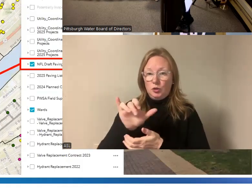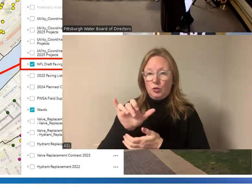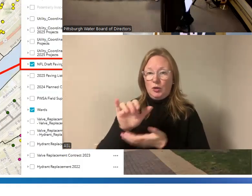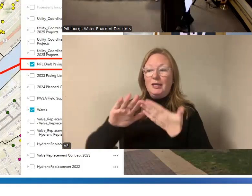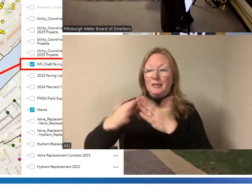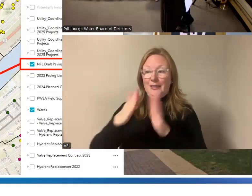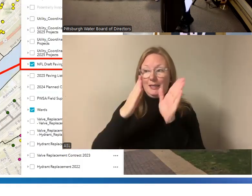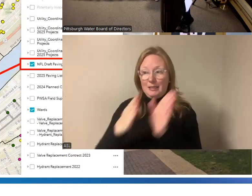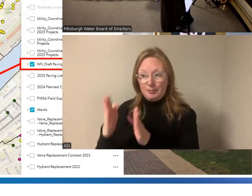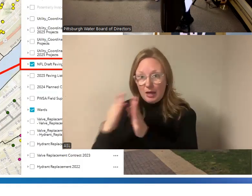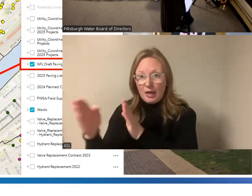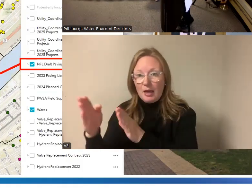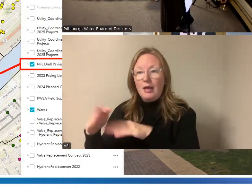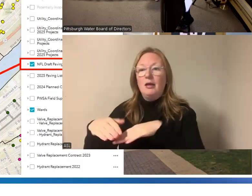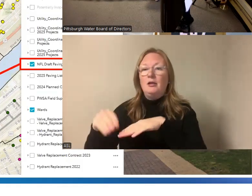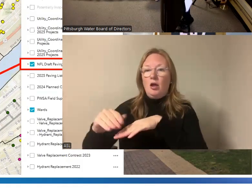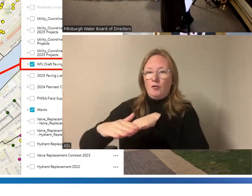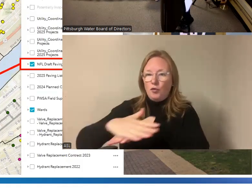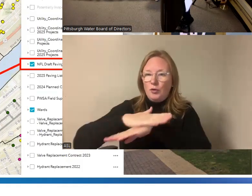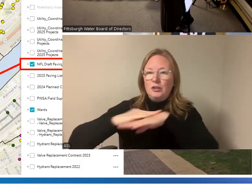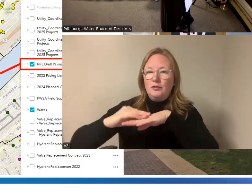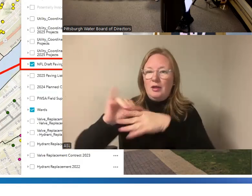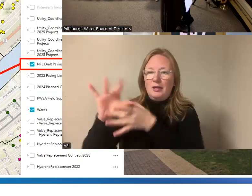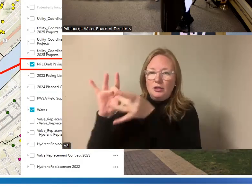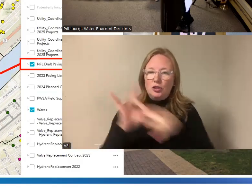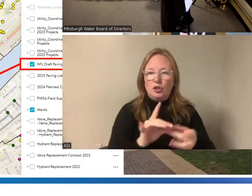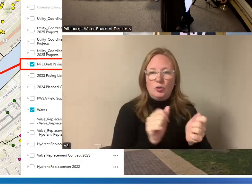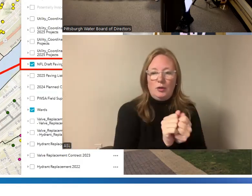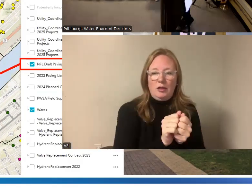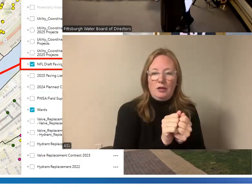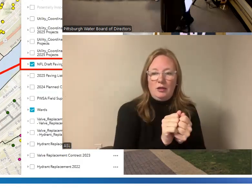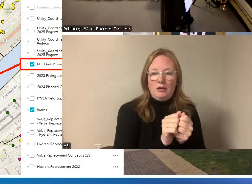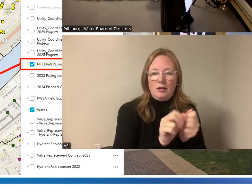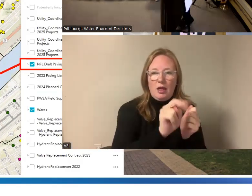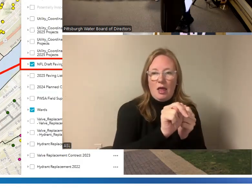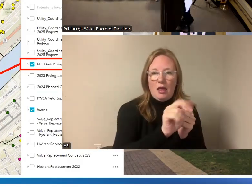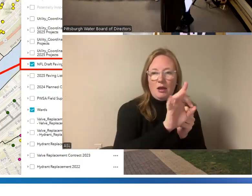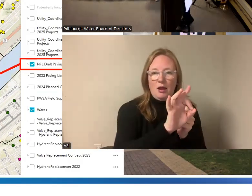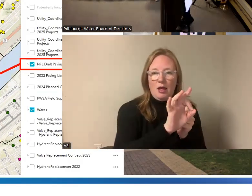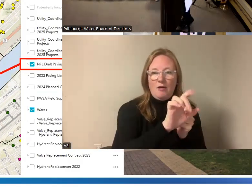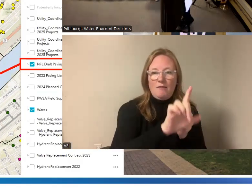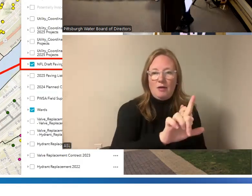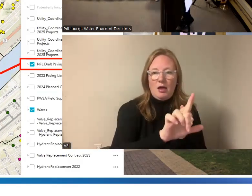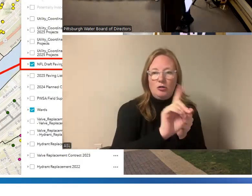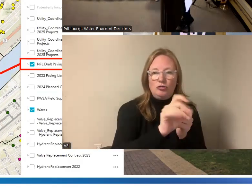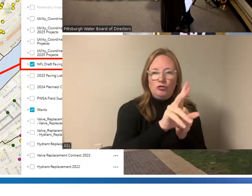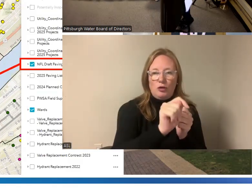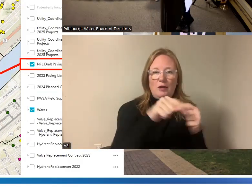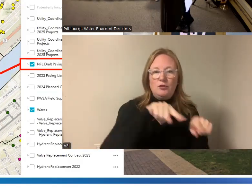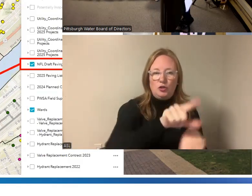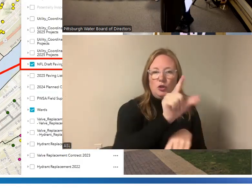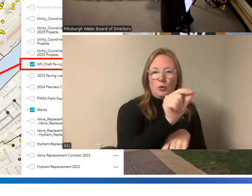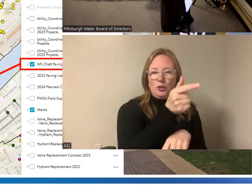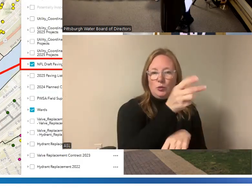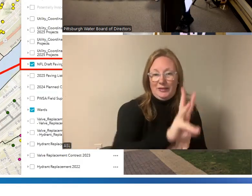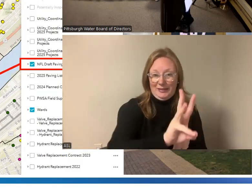city's planned resurfacing that's associated with the NFL draft in the 2026.